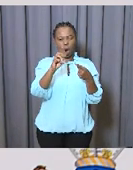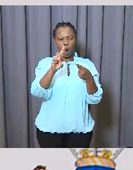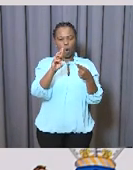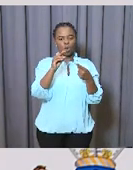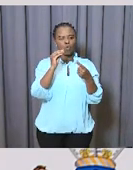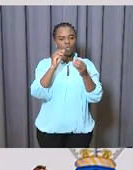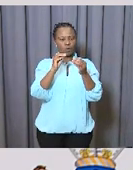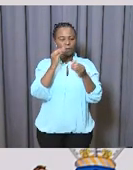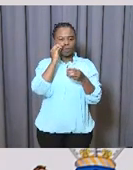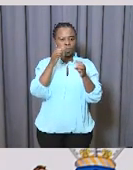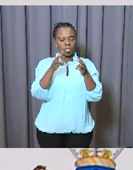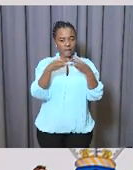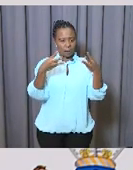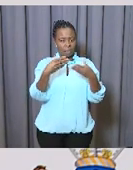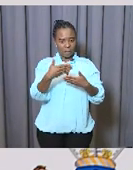Sinesipo,